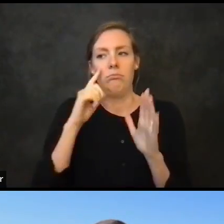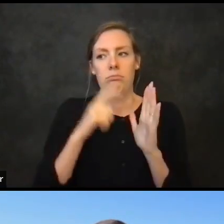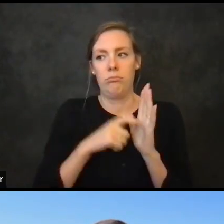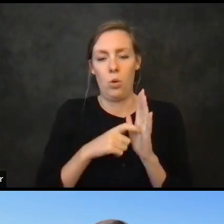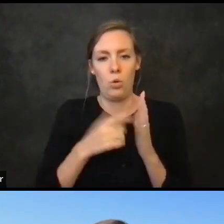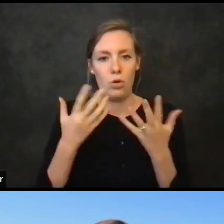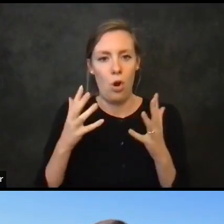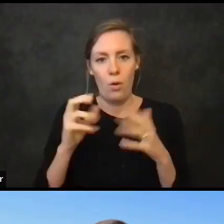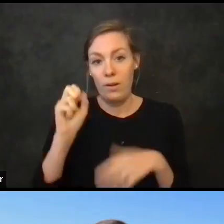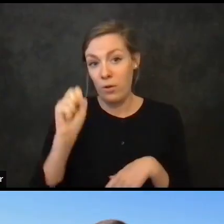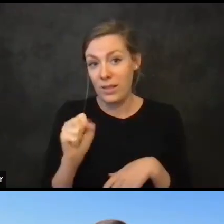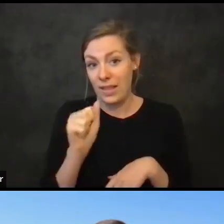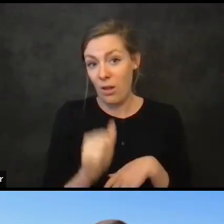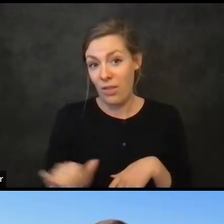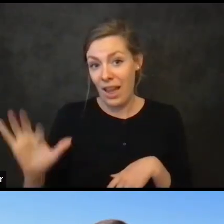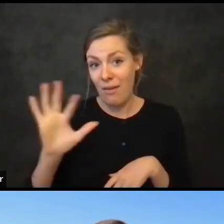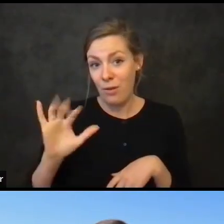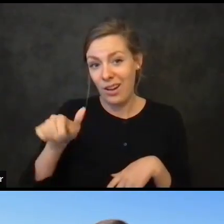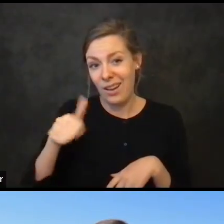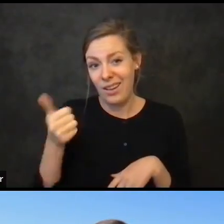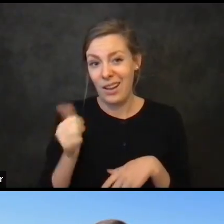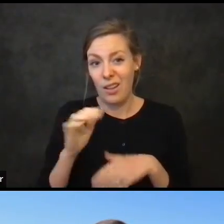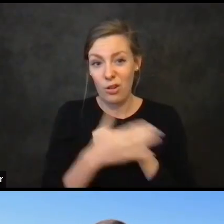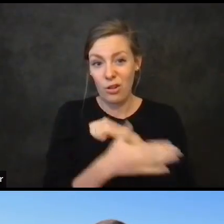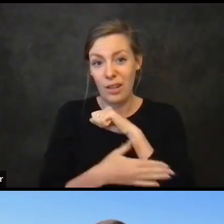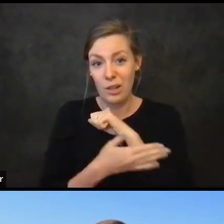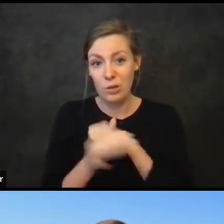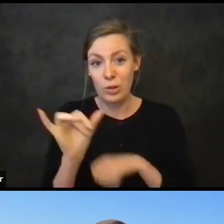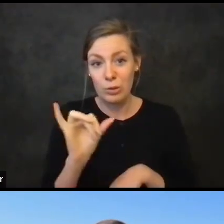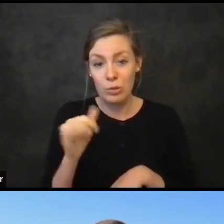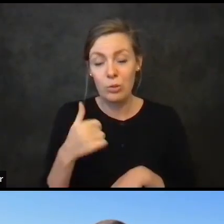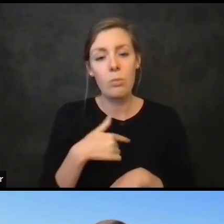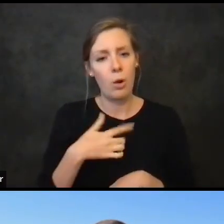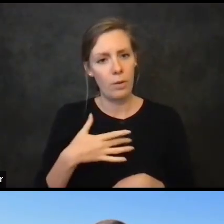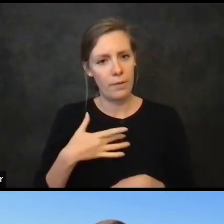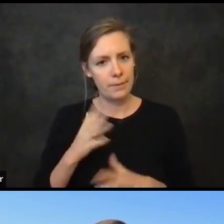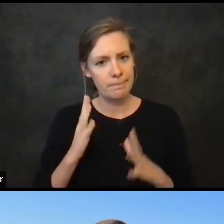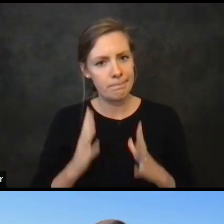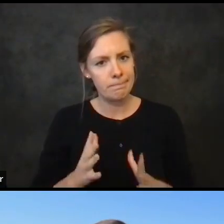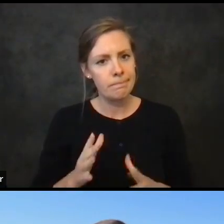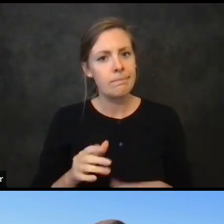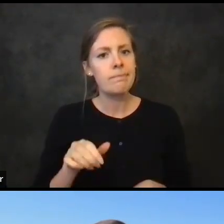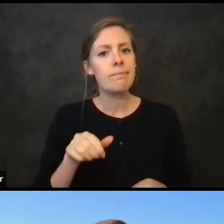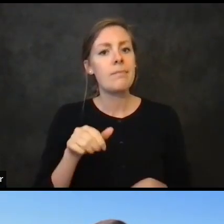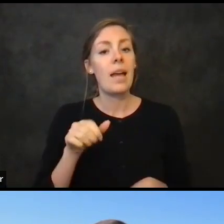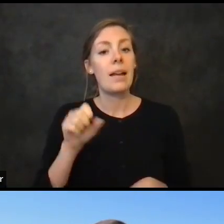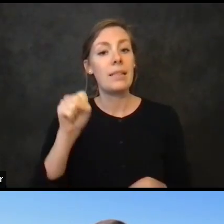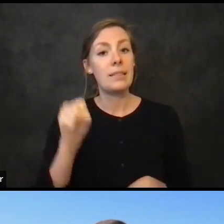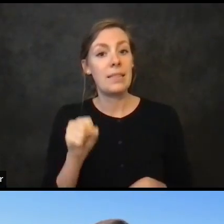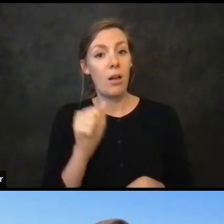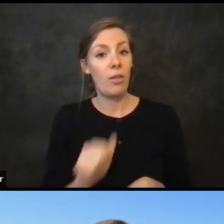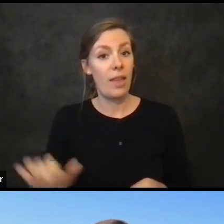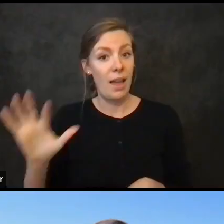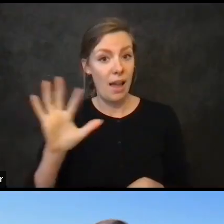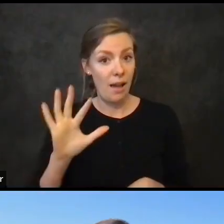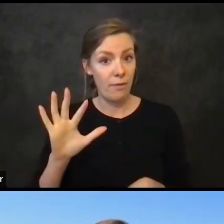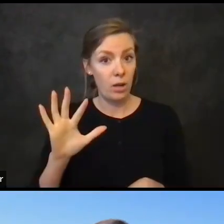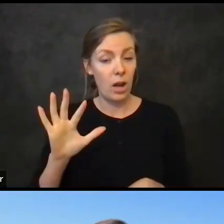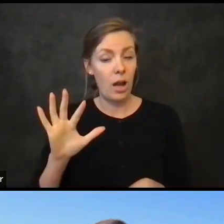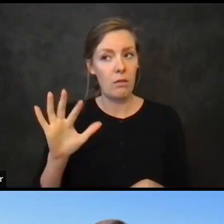in South Africa and some other countries. But we are encouraged by early reports that from South